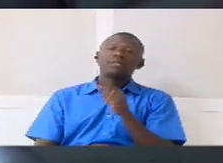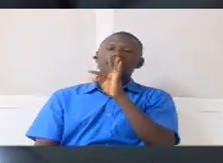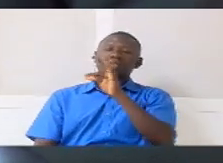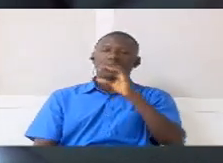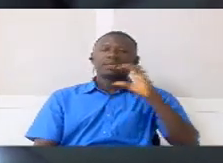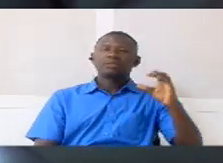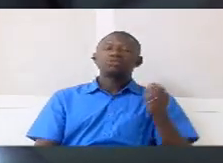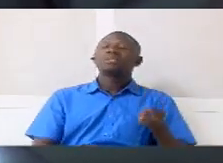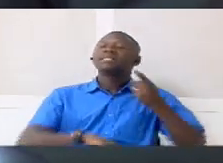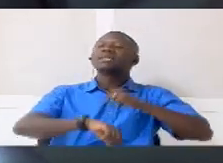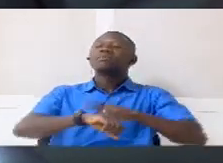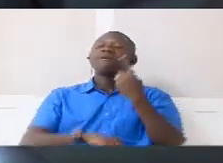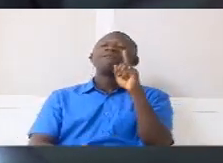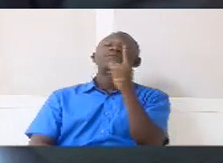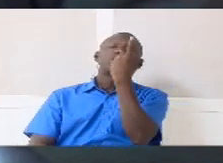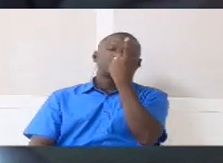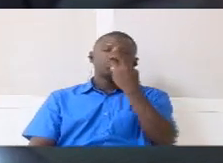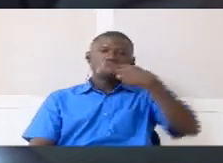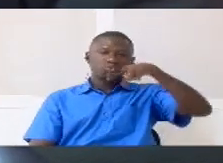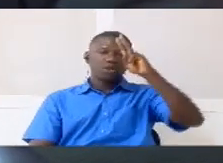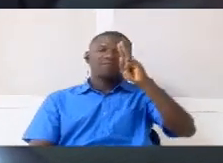first 12 months of its existence.